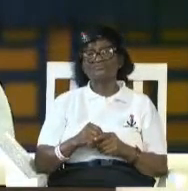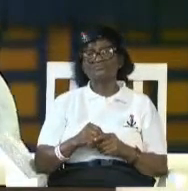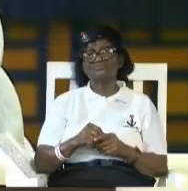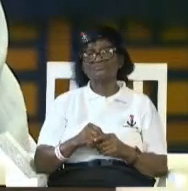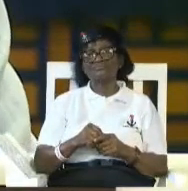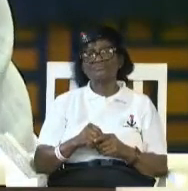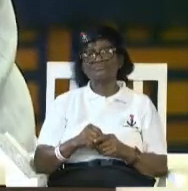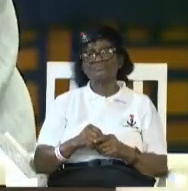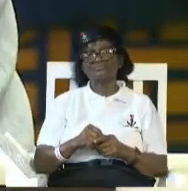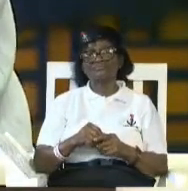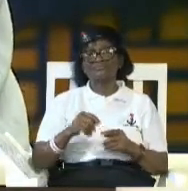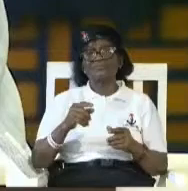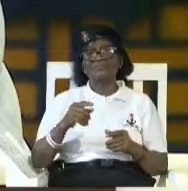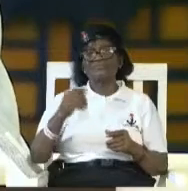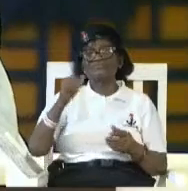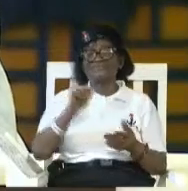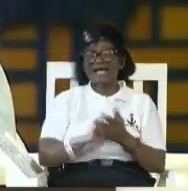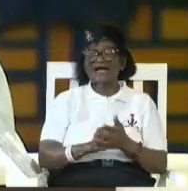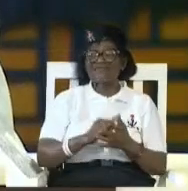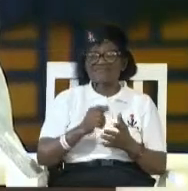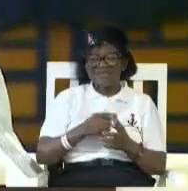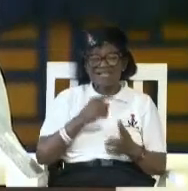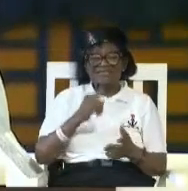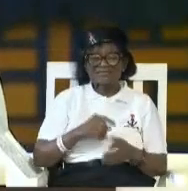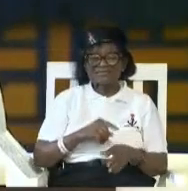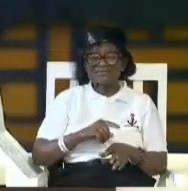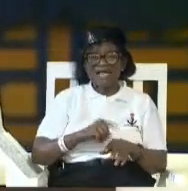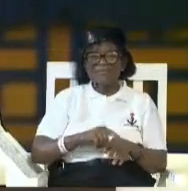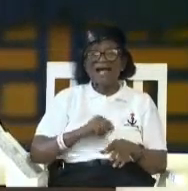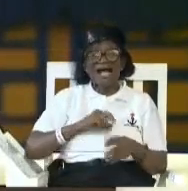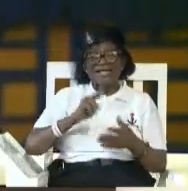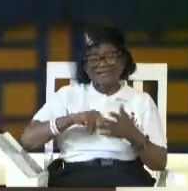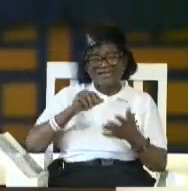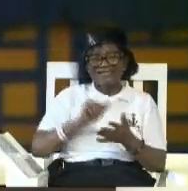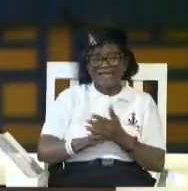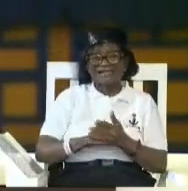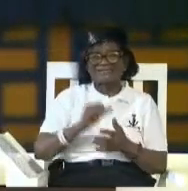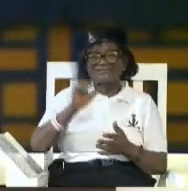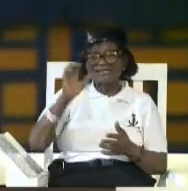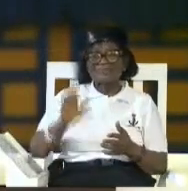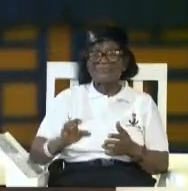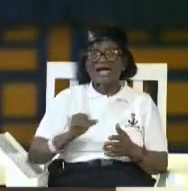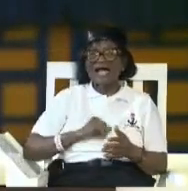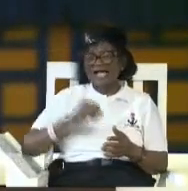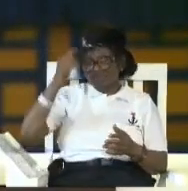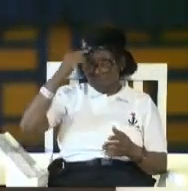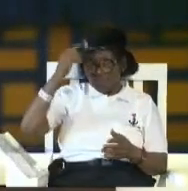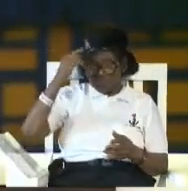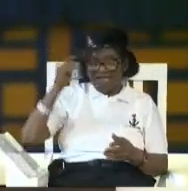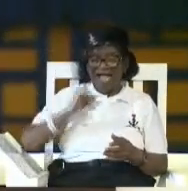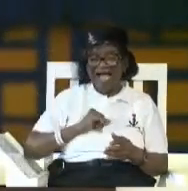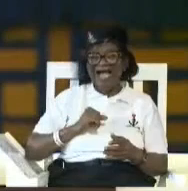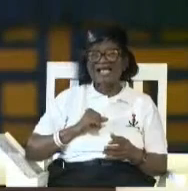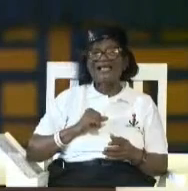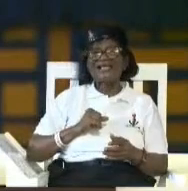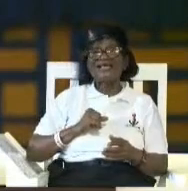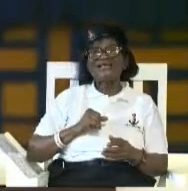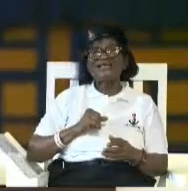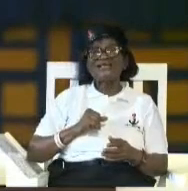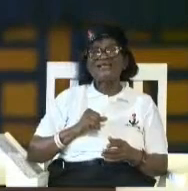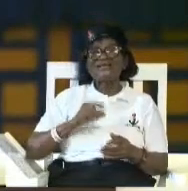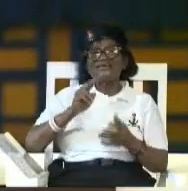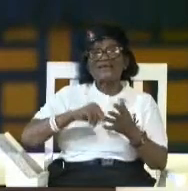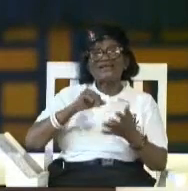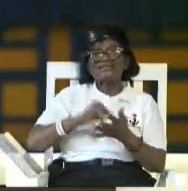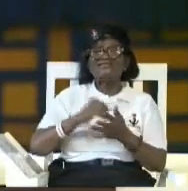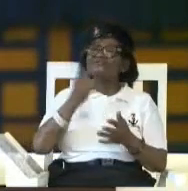The first time I read that passage, I thought I read it wrong. I thought God was saying mouth to the ear. No,